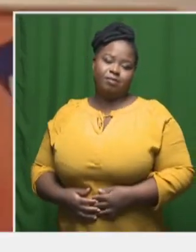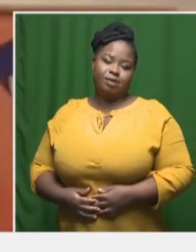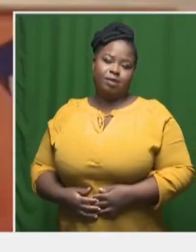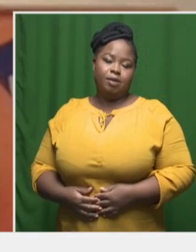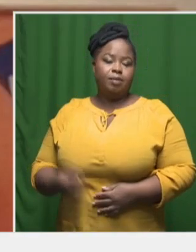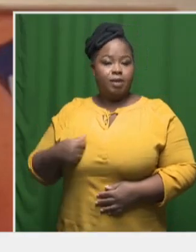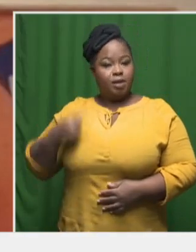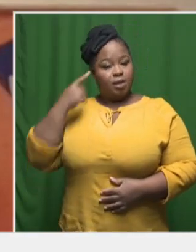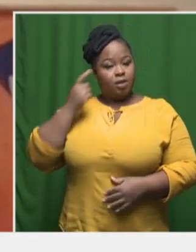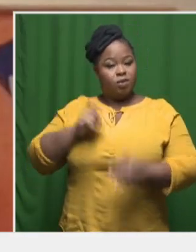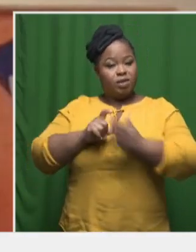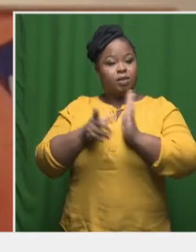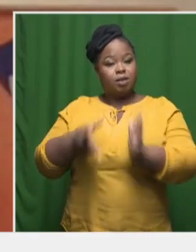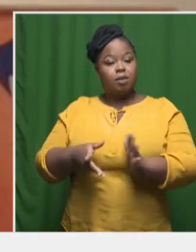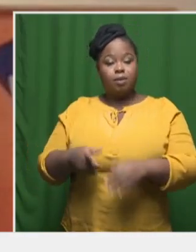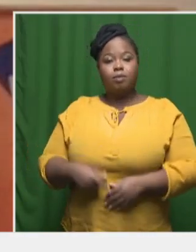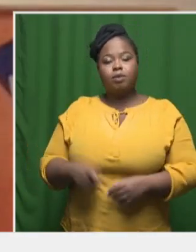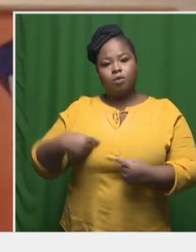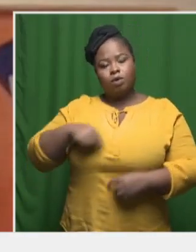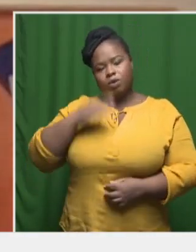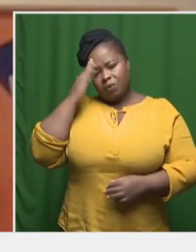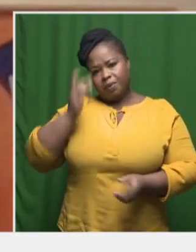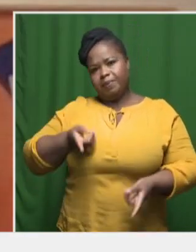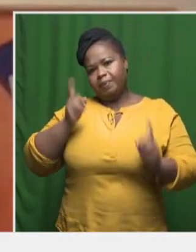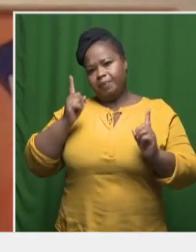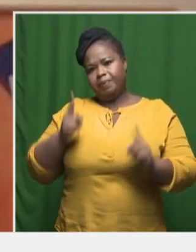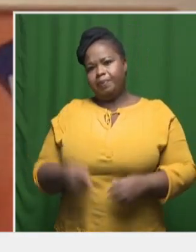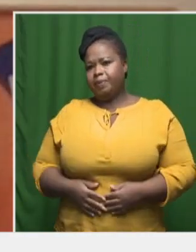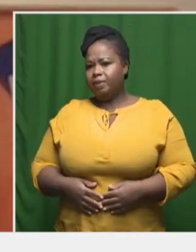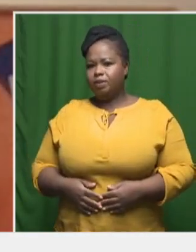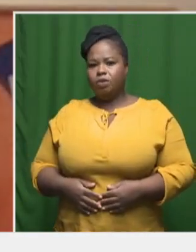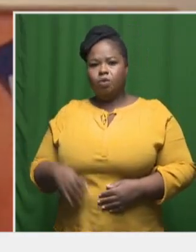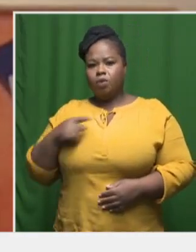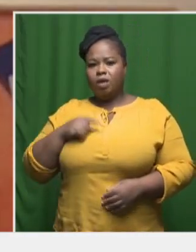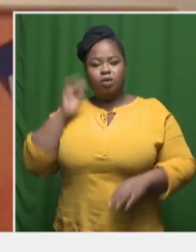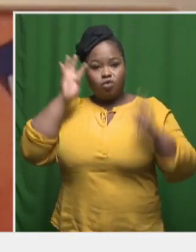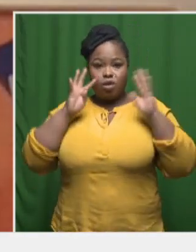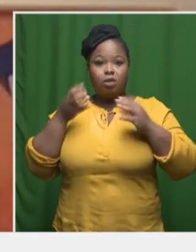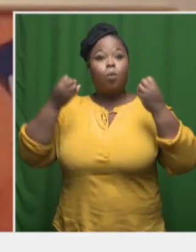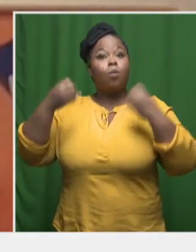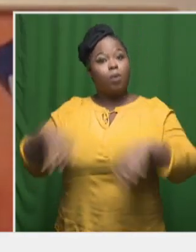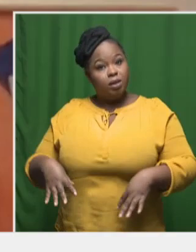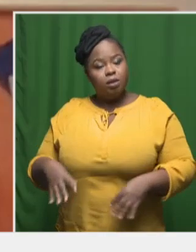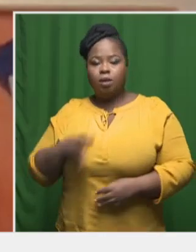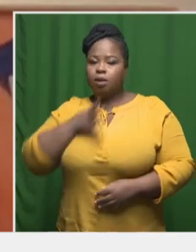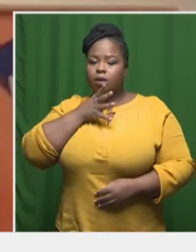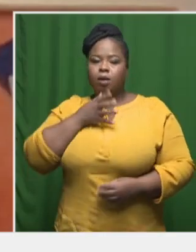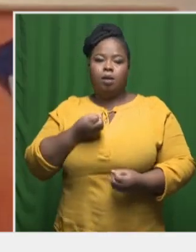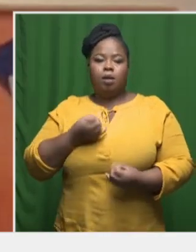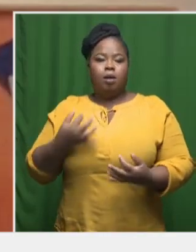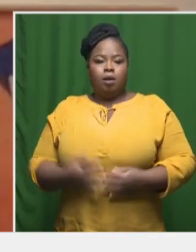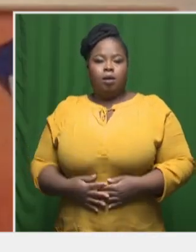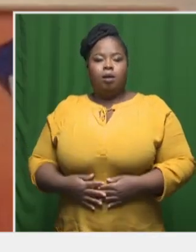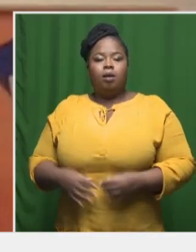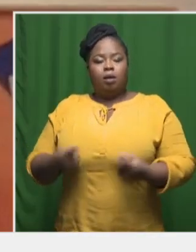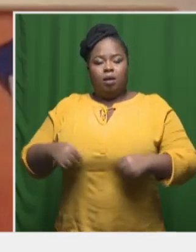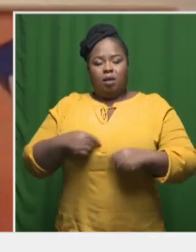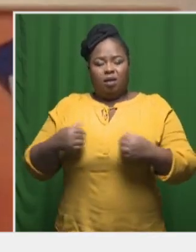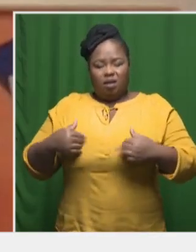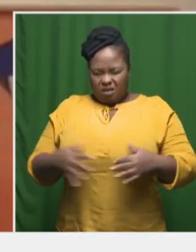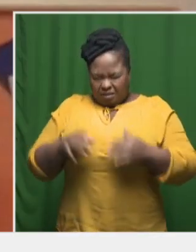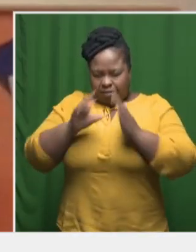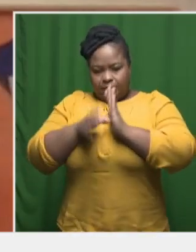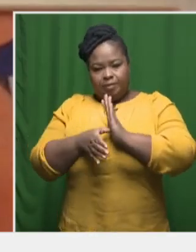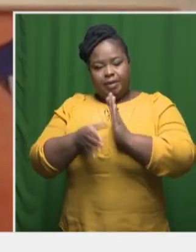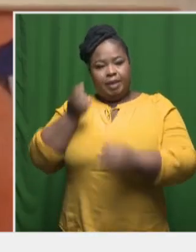I think as designers, we realize we're a very dangerous breed of people. We have created a lot of waste. So we really are starting to